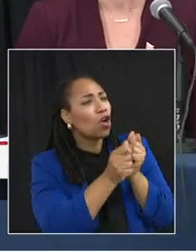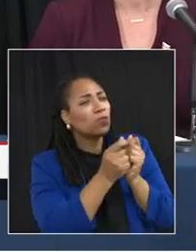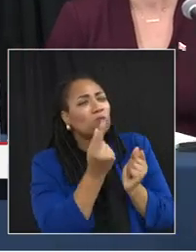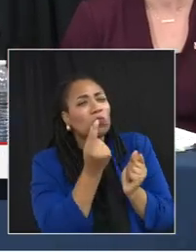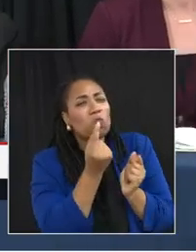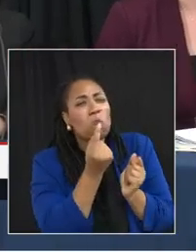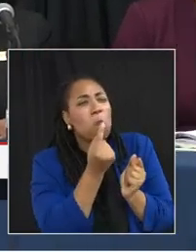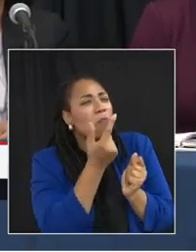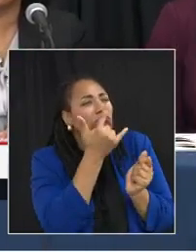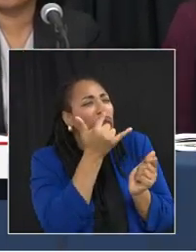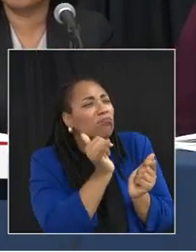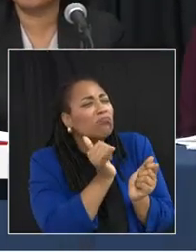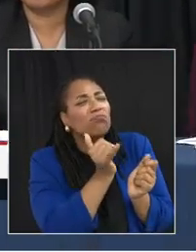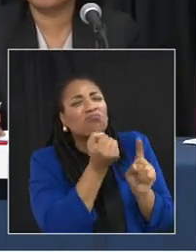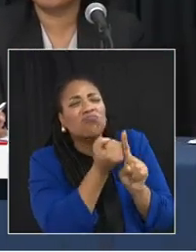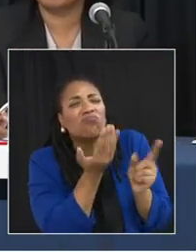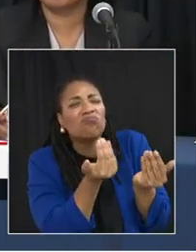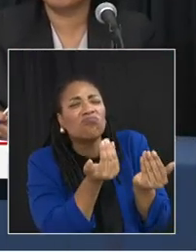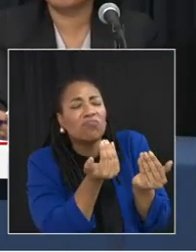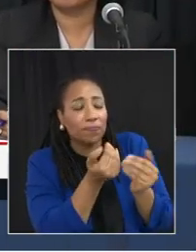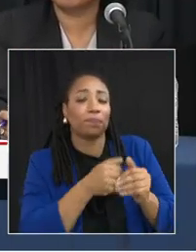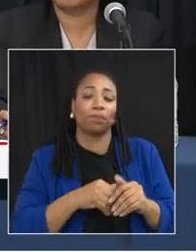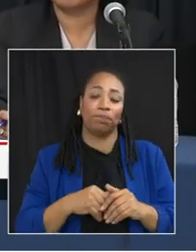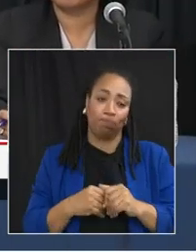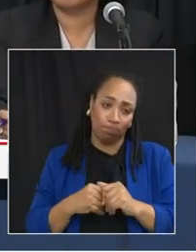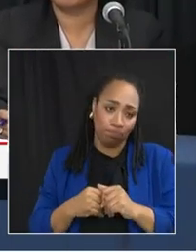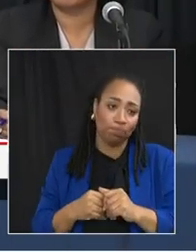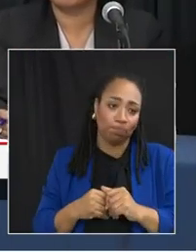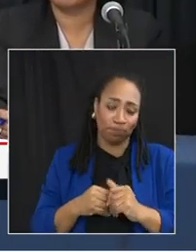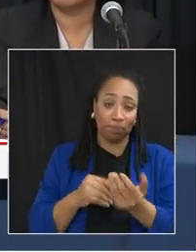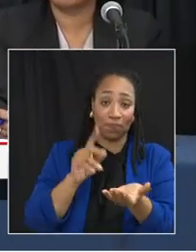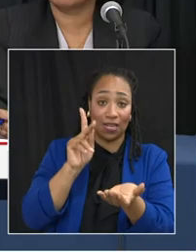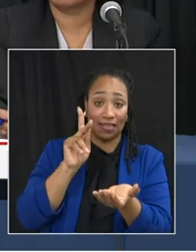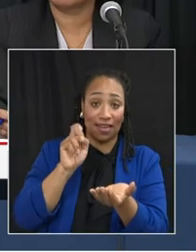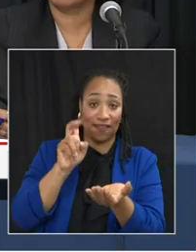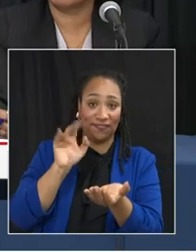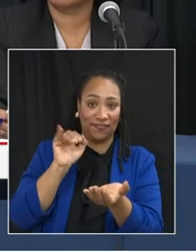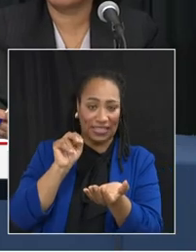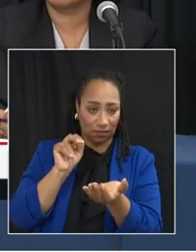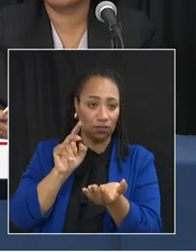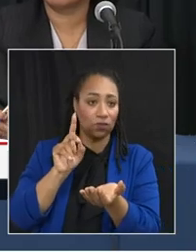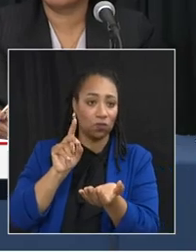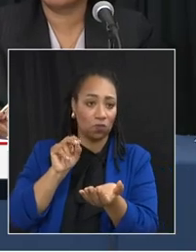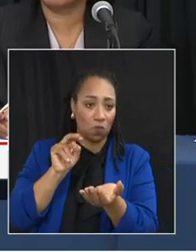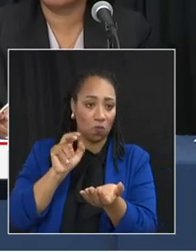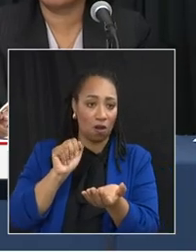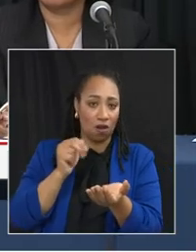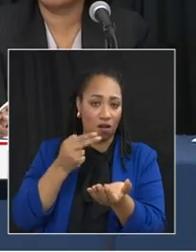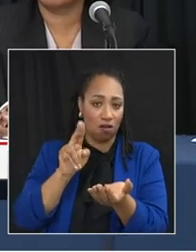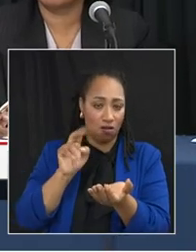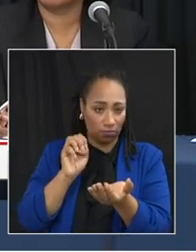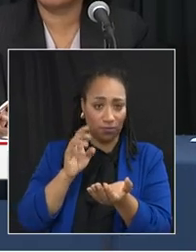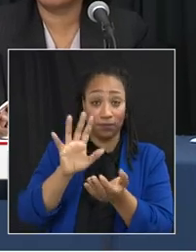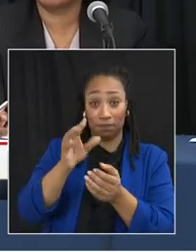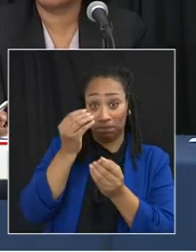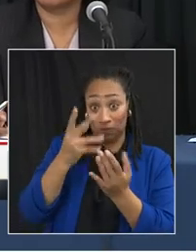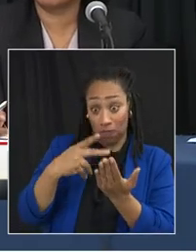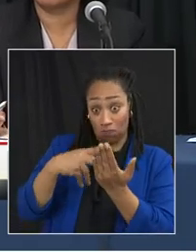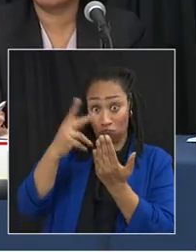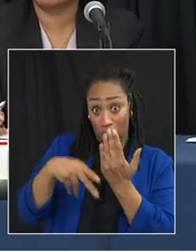As the mayor said, it's a program that, due to its own success, a lot of people want it for good reason. It